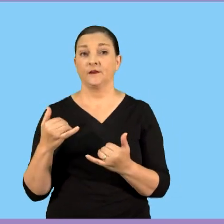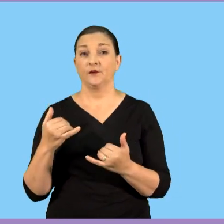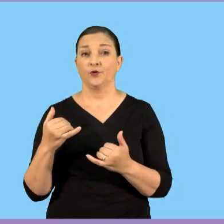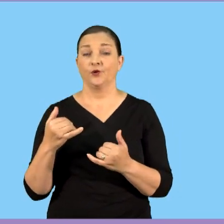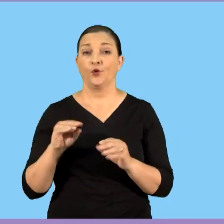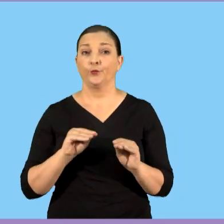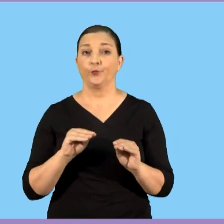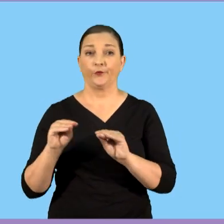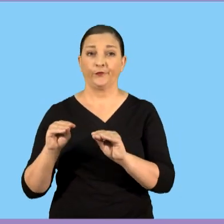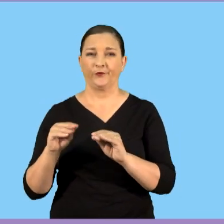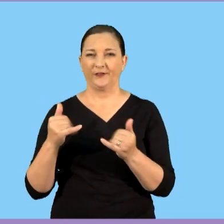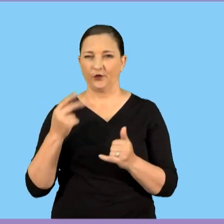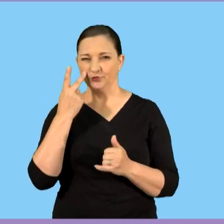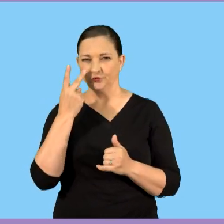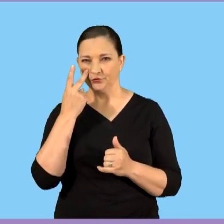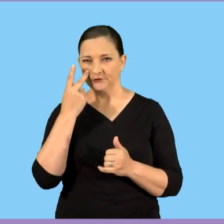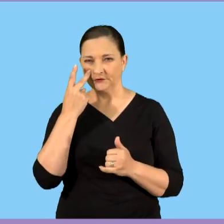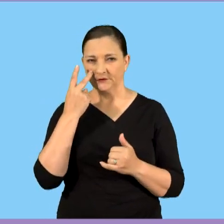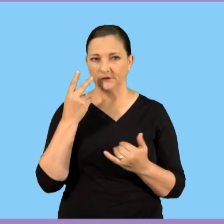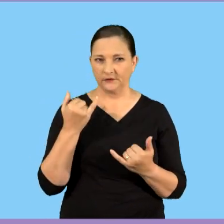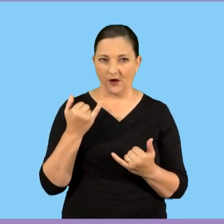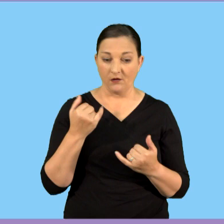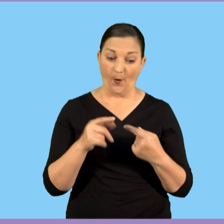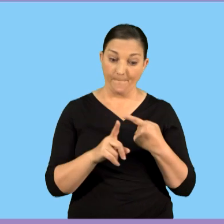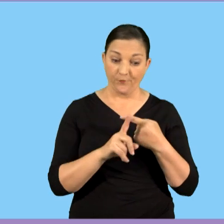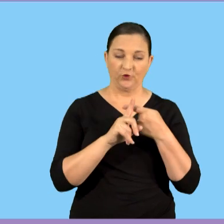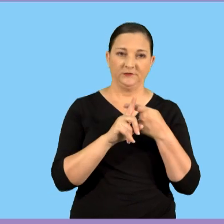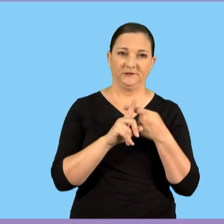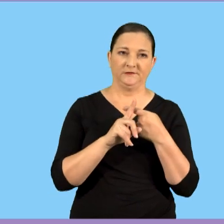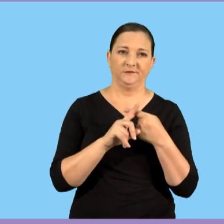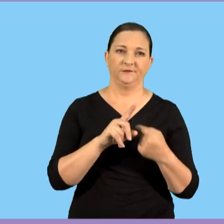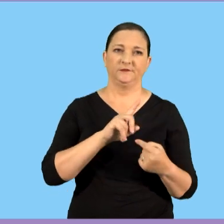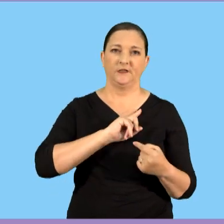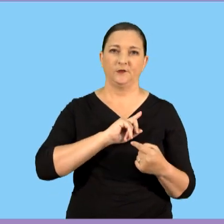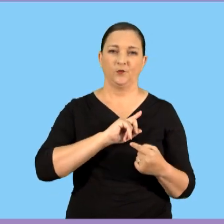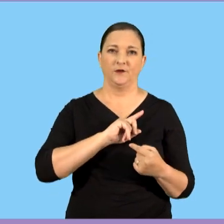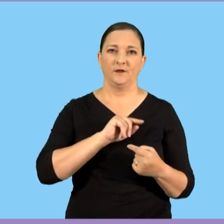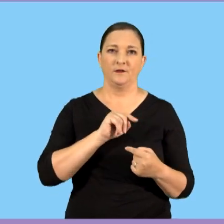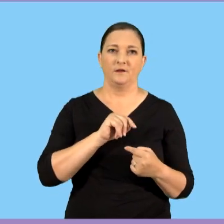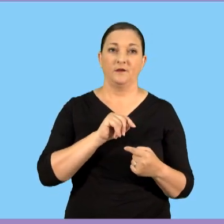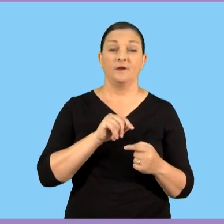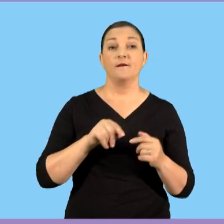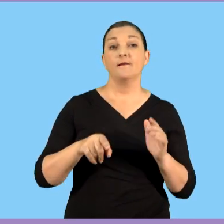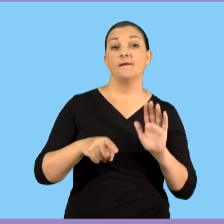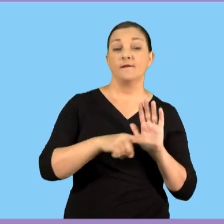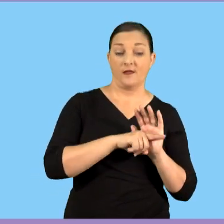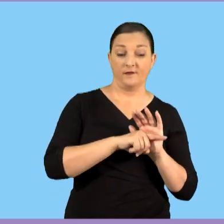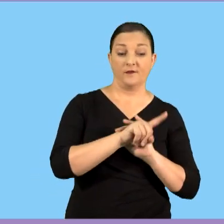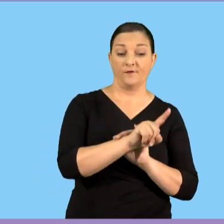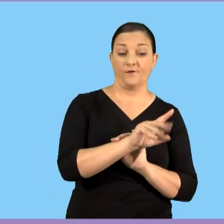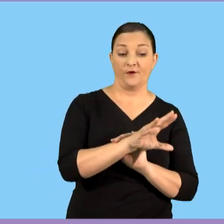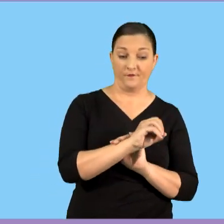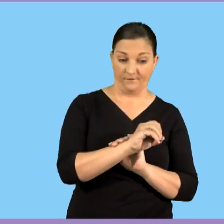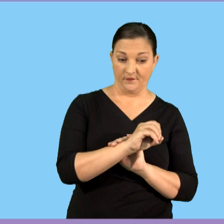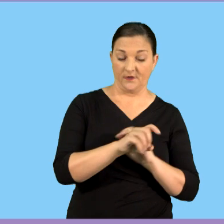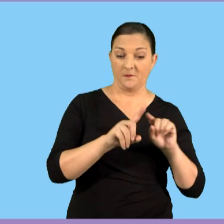78 meters. And we are going to indicate that difference in direction with a positive. So that is going to be